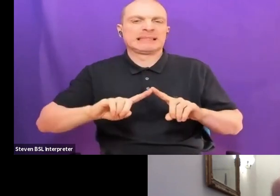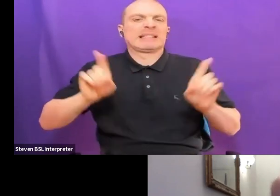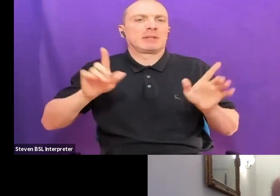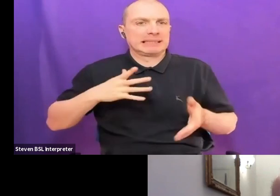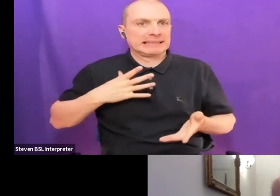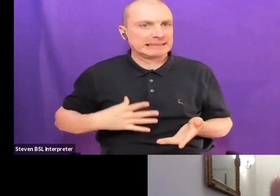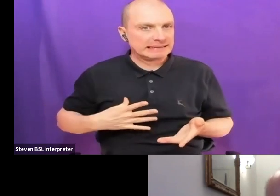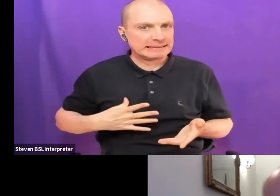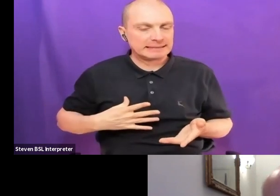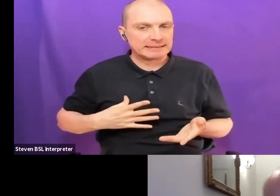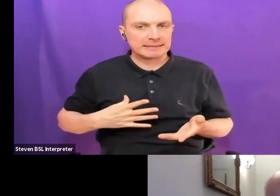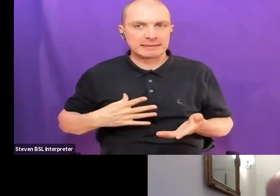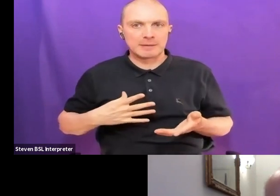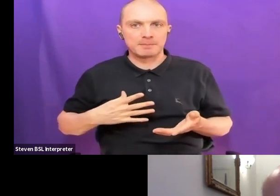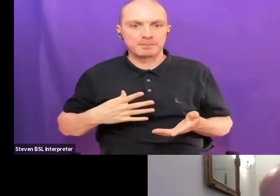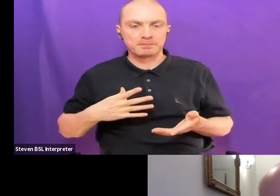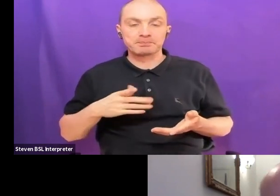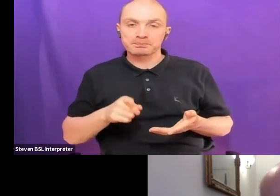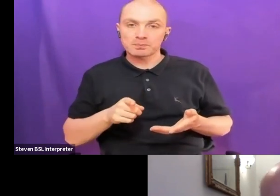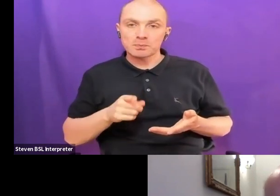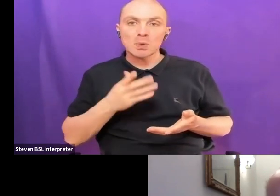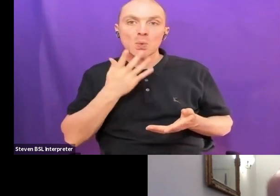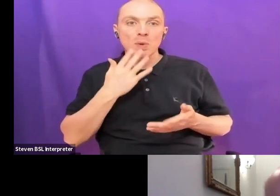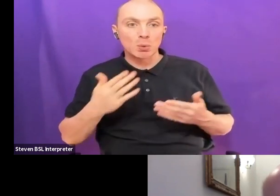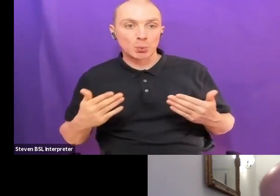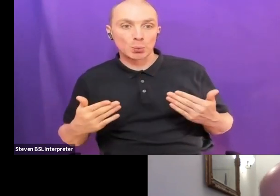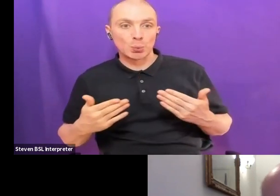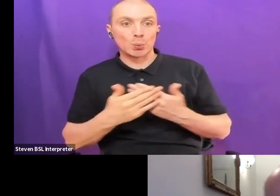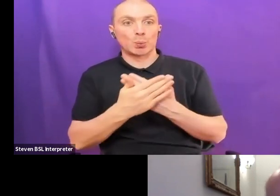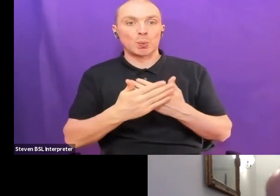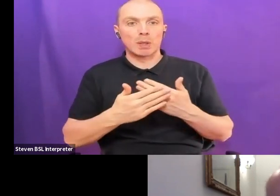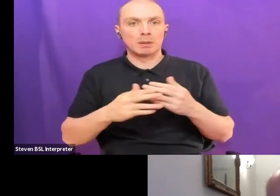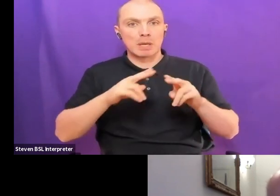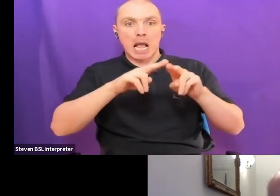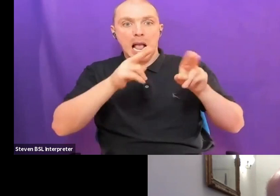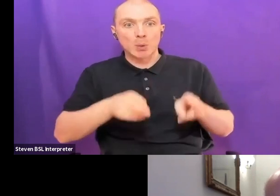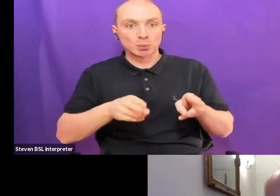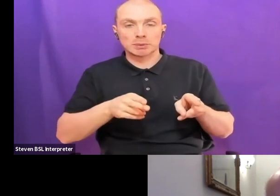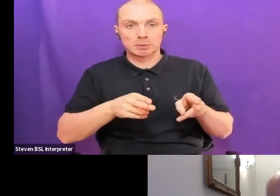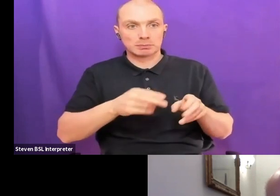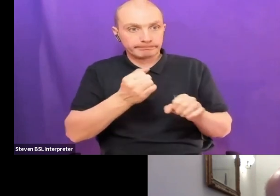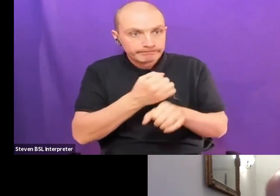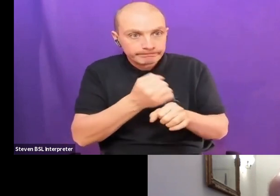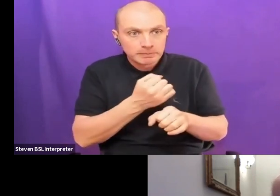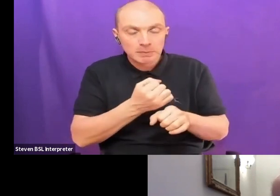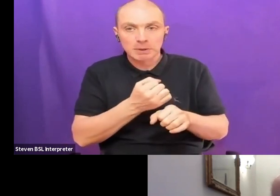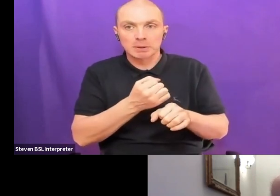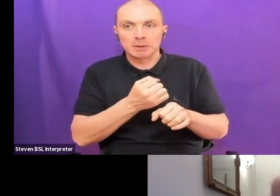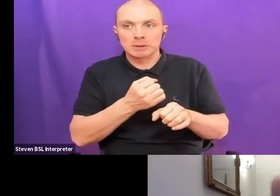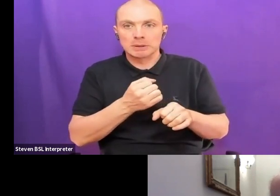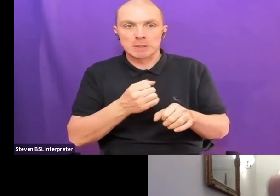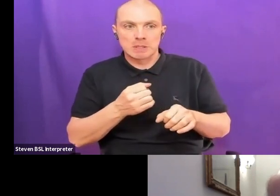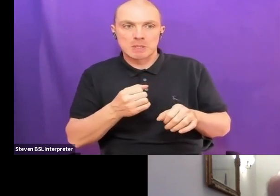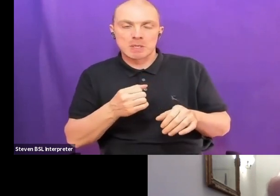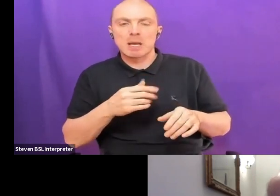if we're planning a new development or housing facility, or trying to apply the concept to an existing community.